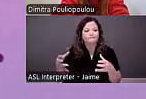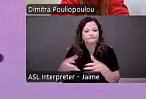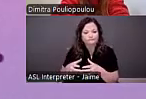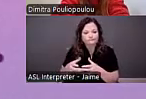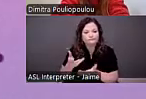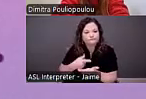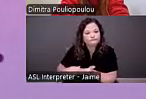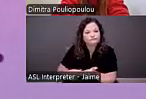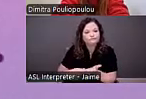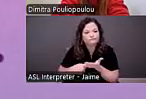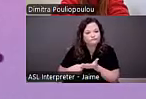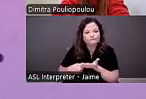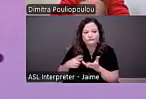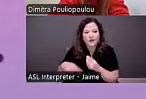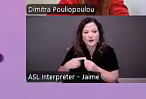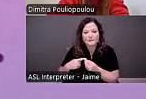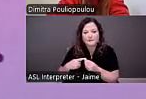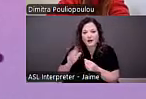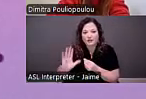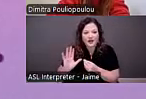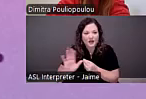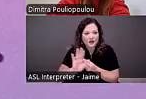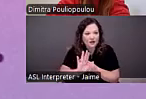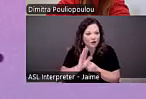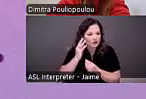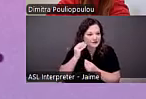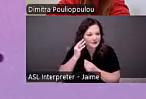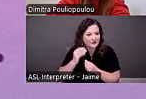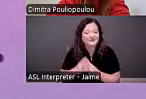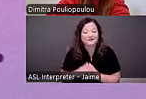discuss about their own experiences.